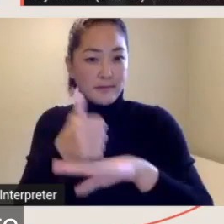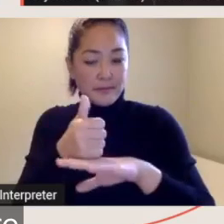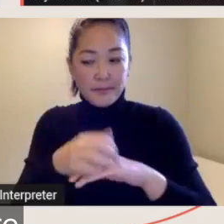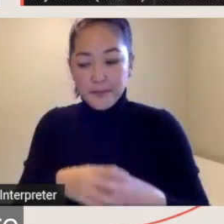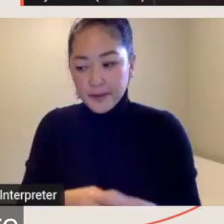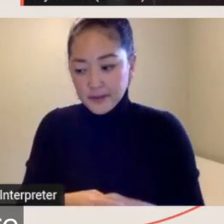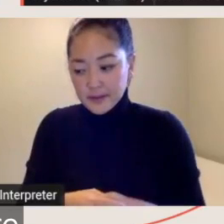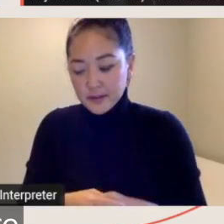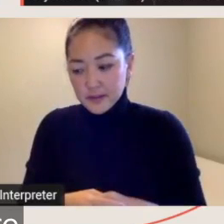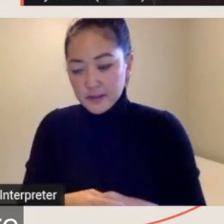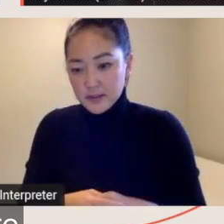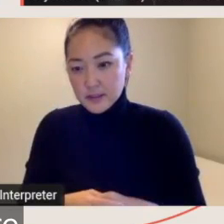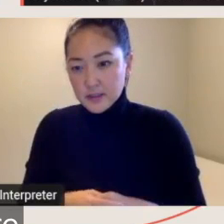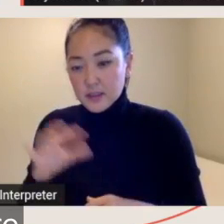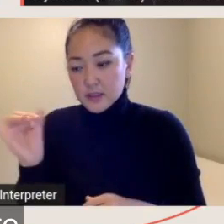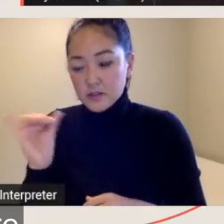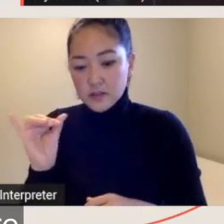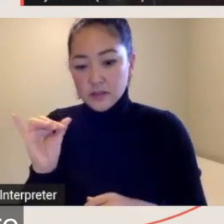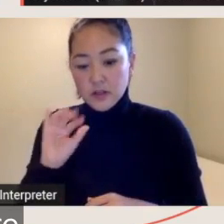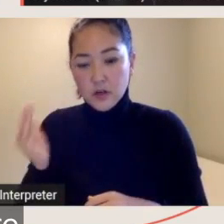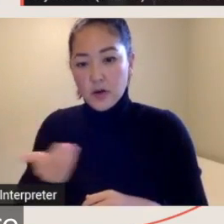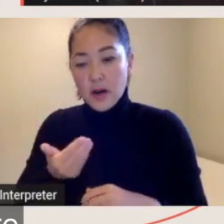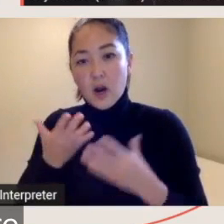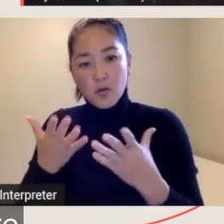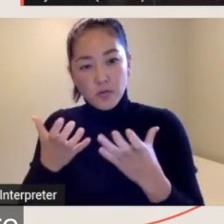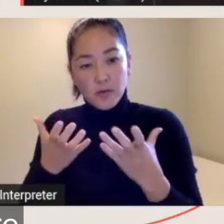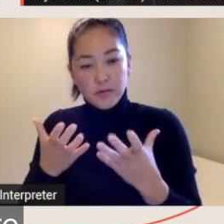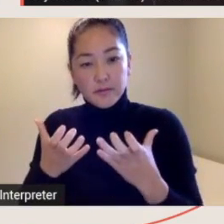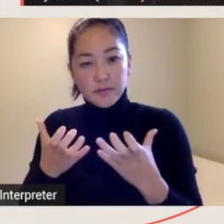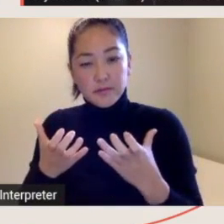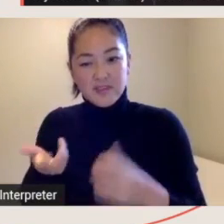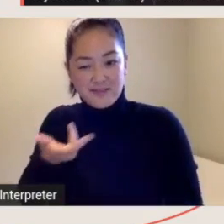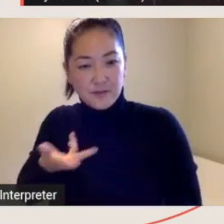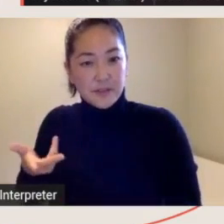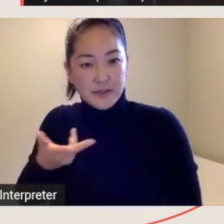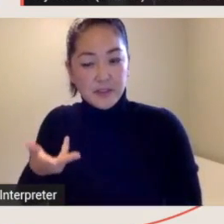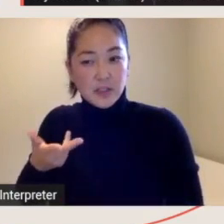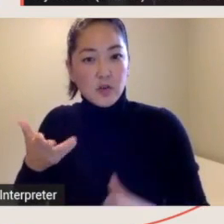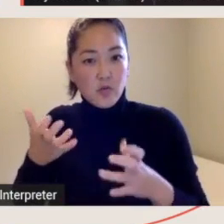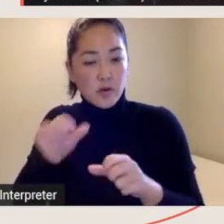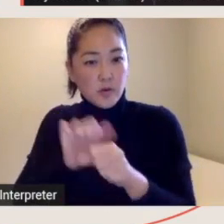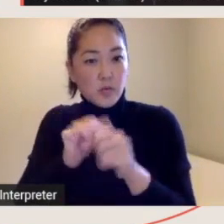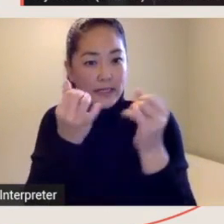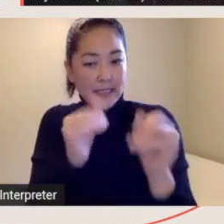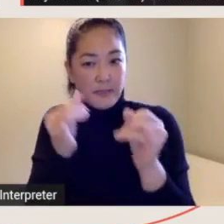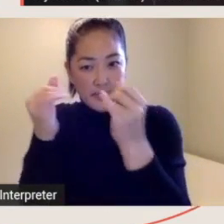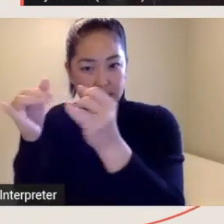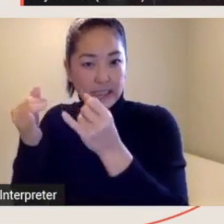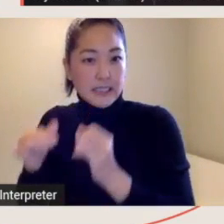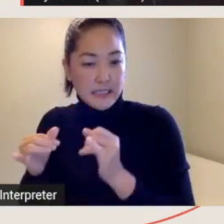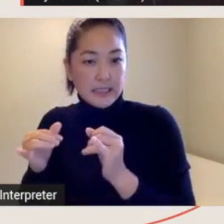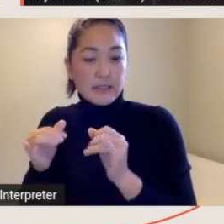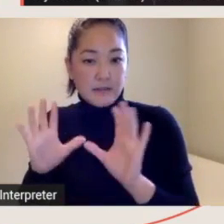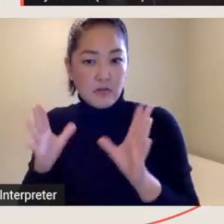And it was also our desire to work independently as documentary